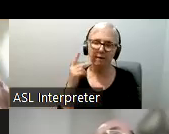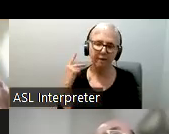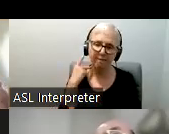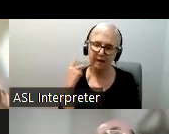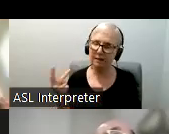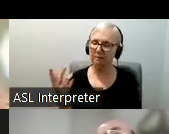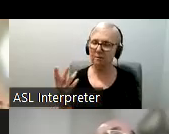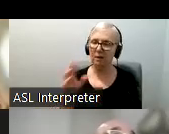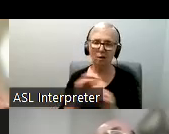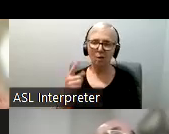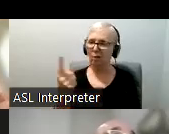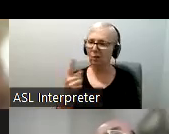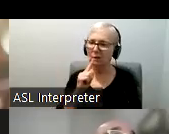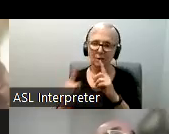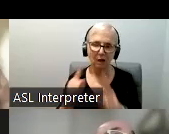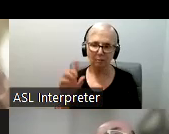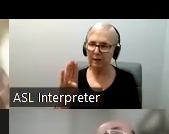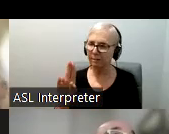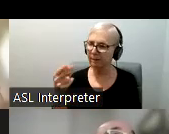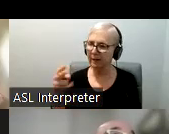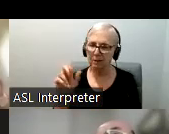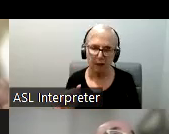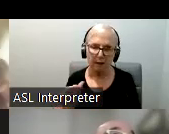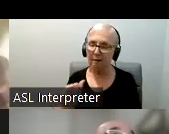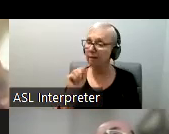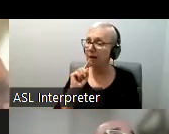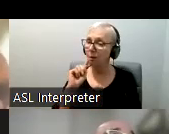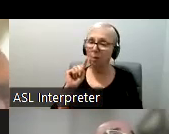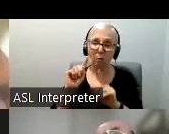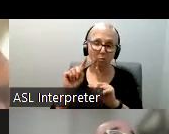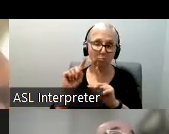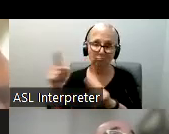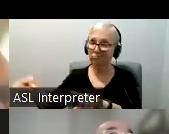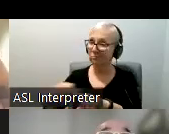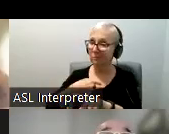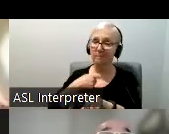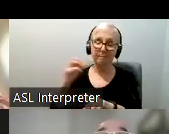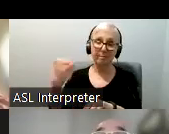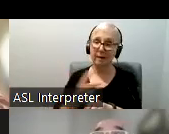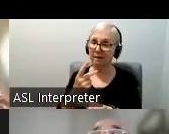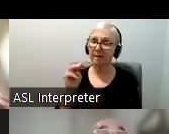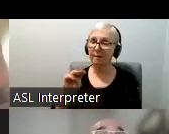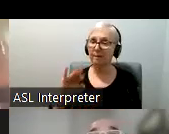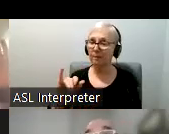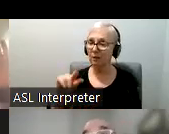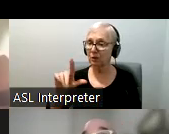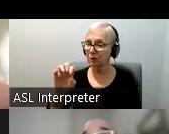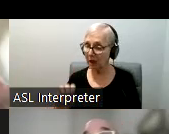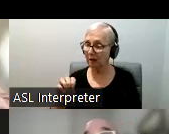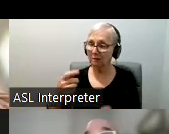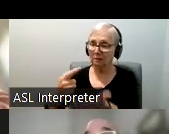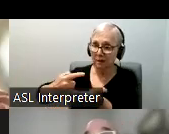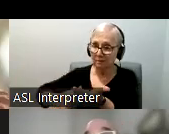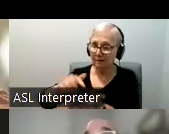nobody will even talk to me at BHA. Nobody will return my contacts. Michelle met with me for like 10 minutes and apologized for